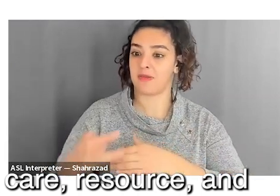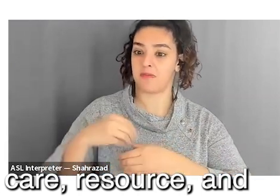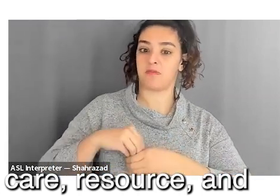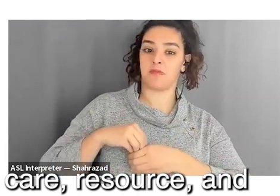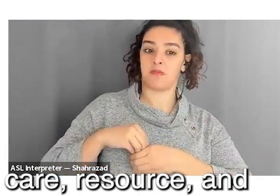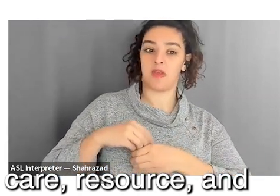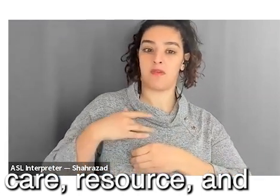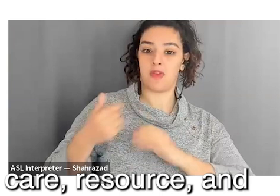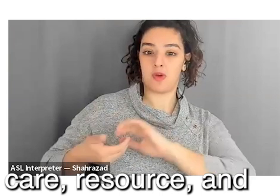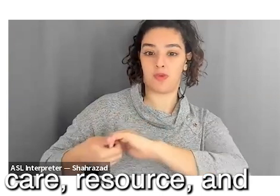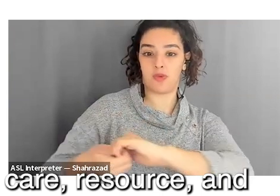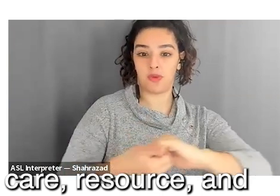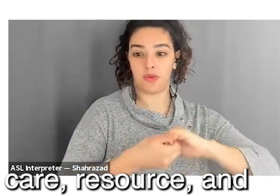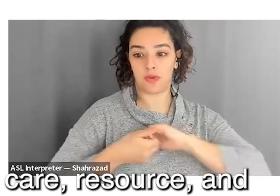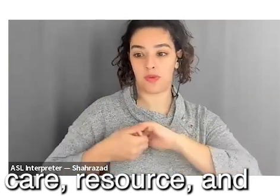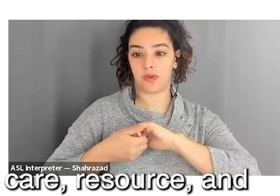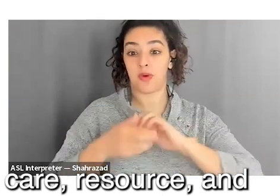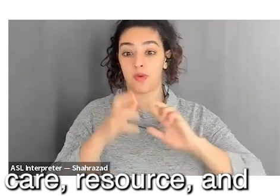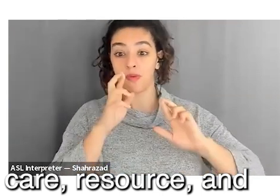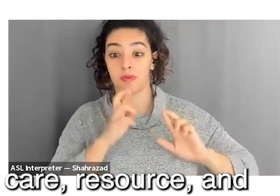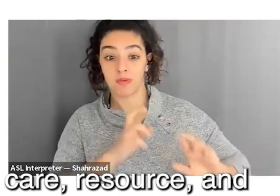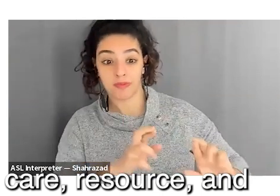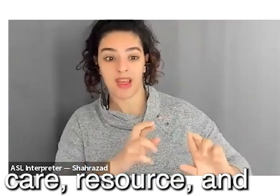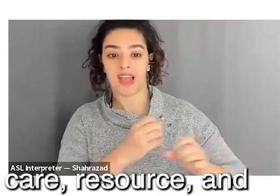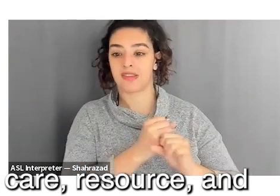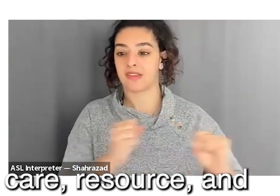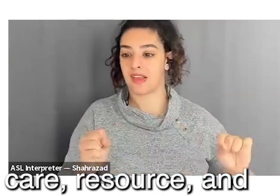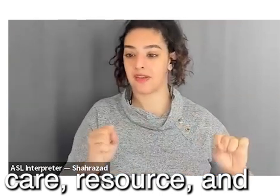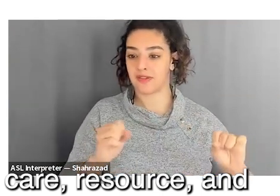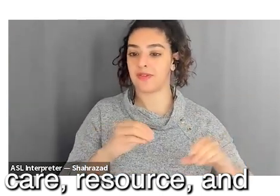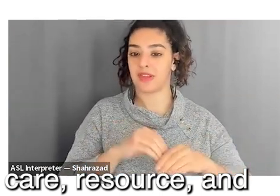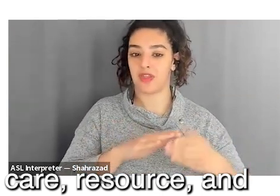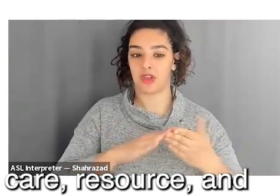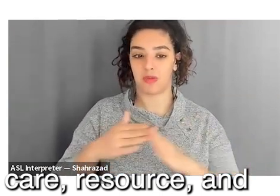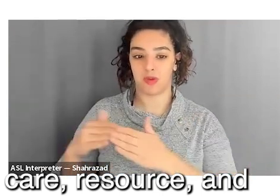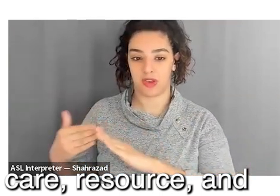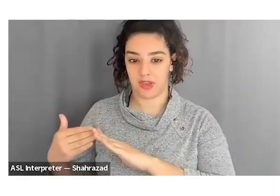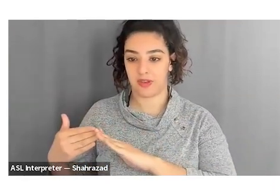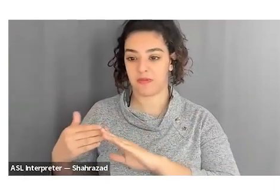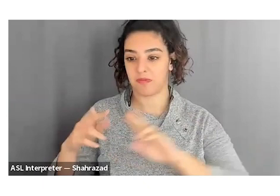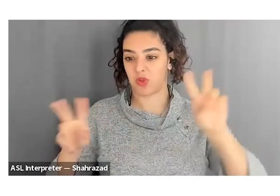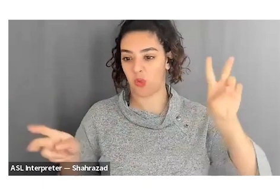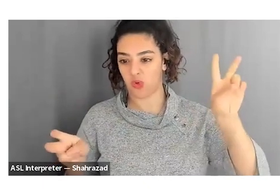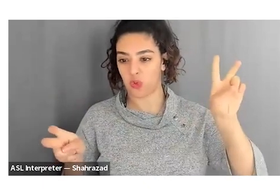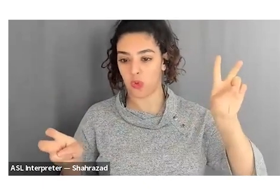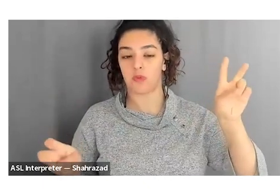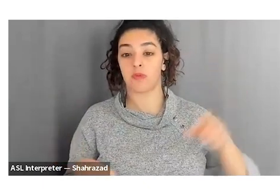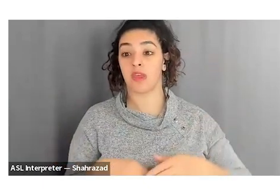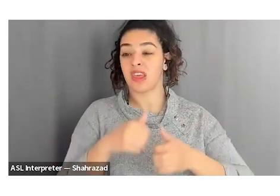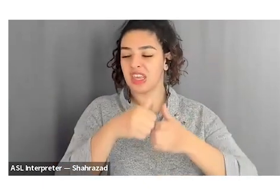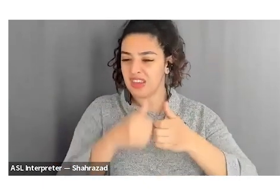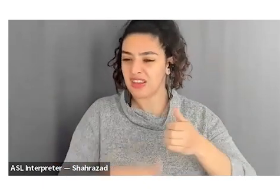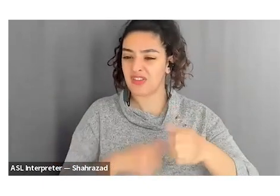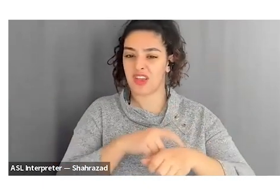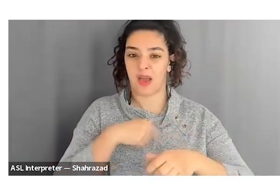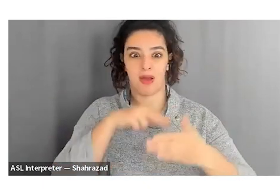dignity, and to be safe in community. Close quote. And every time I read that